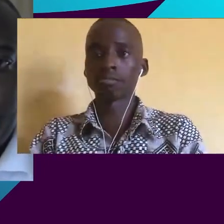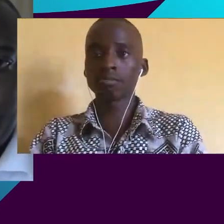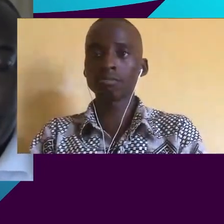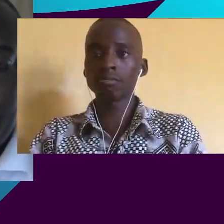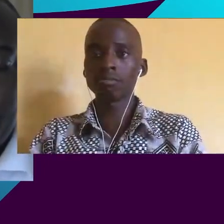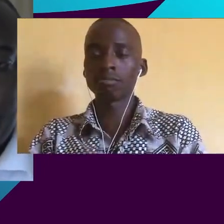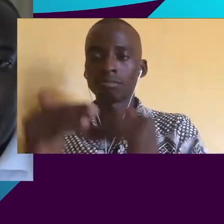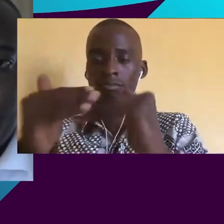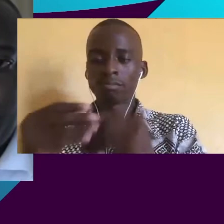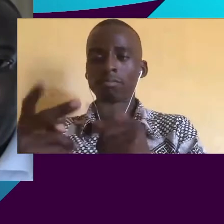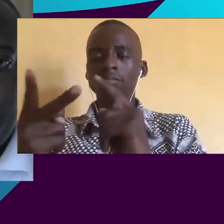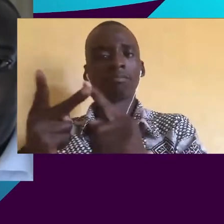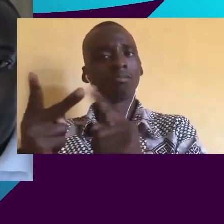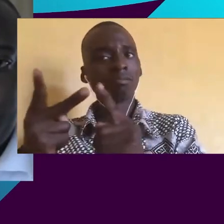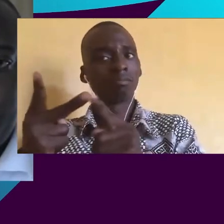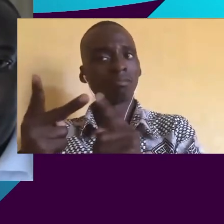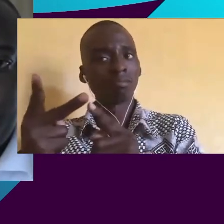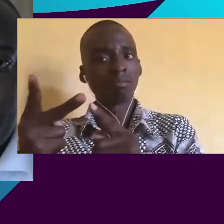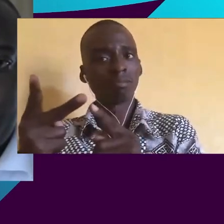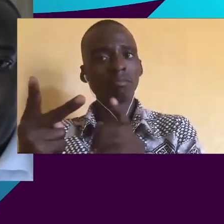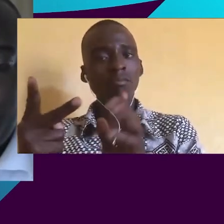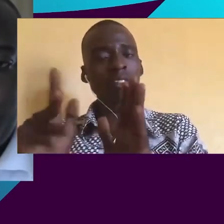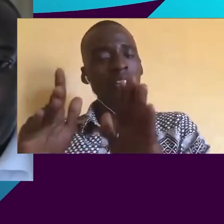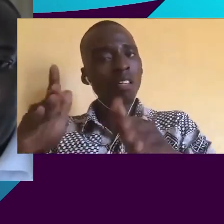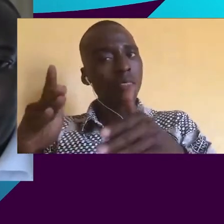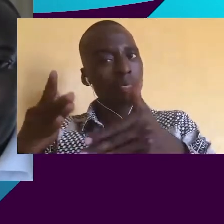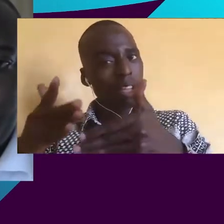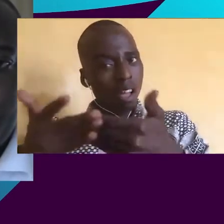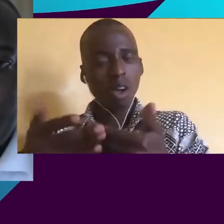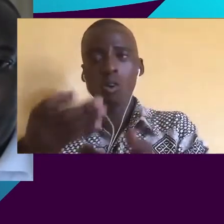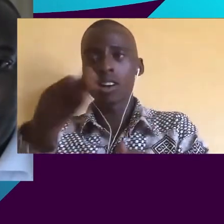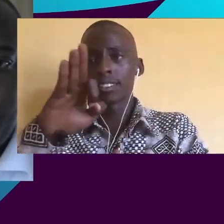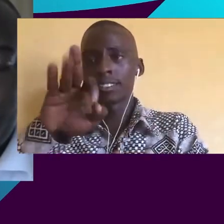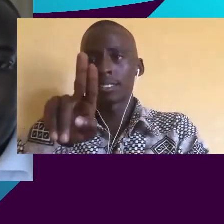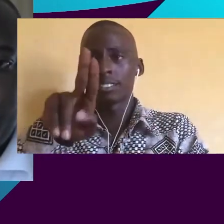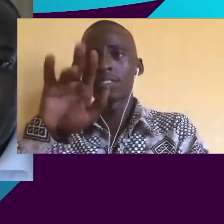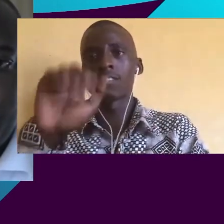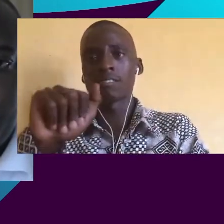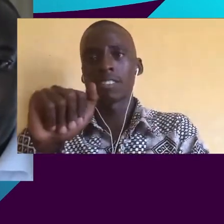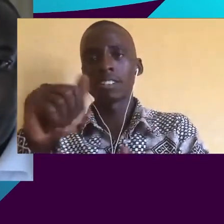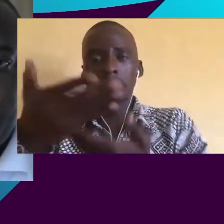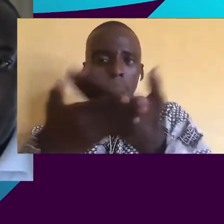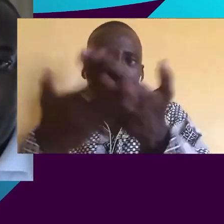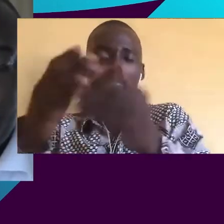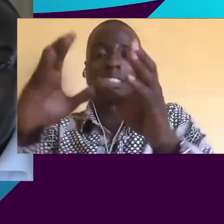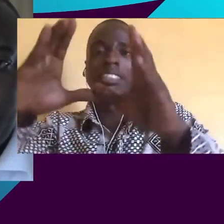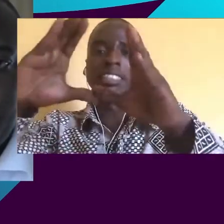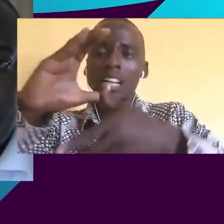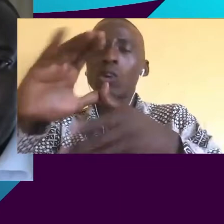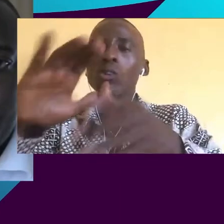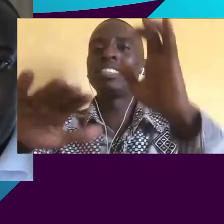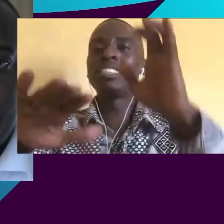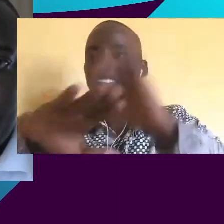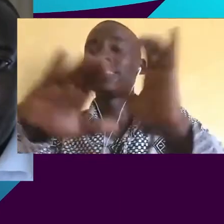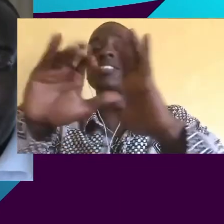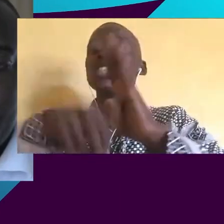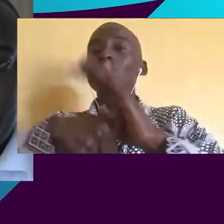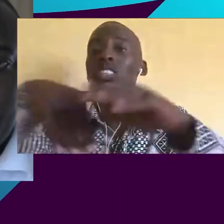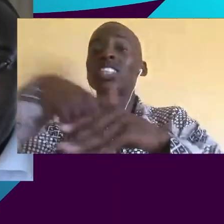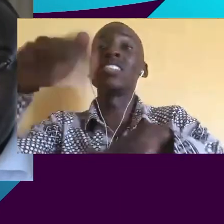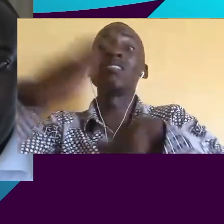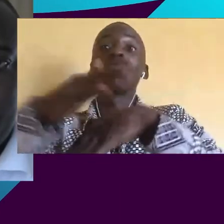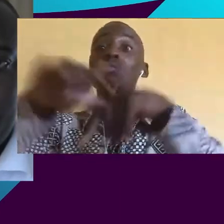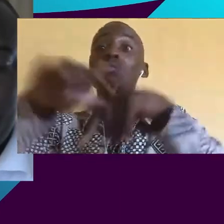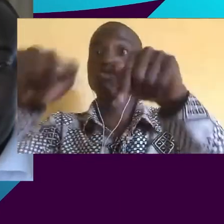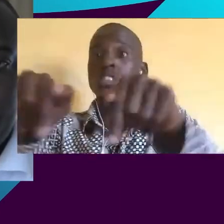say, how has FUFA tackled culturally sensitive issues in football to date? I'm